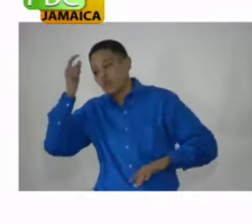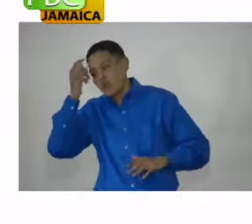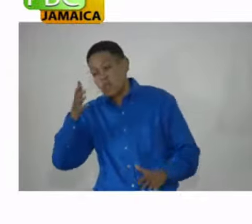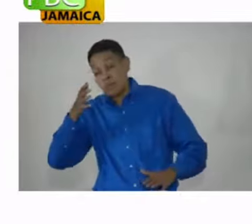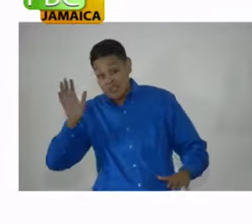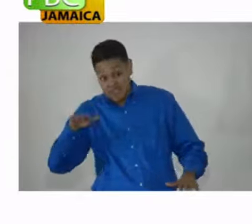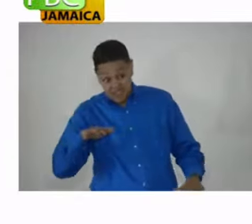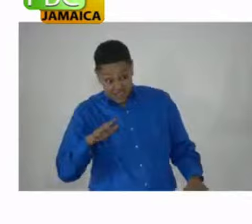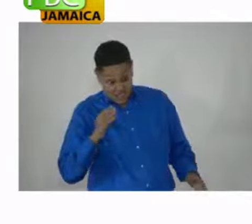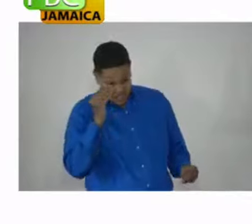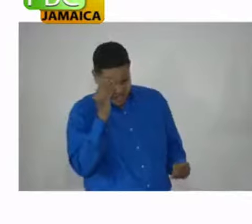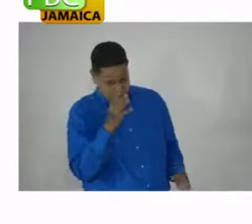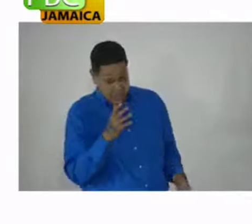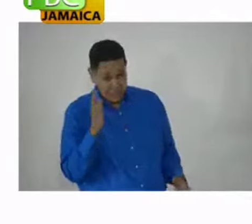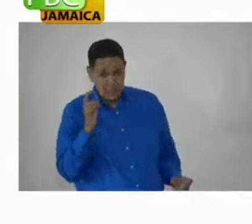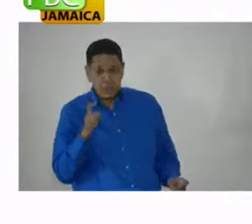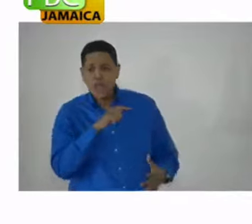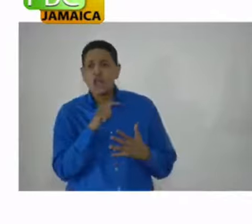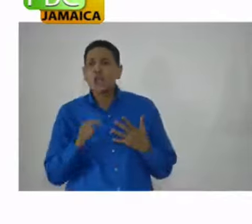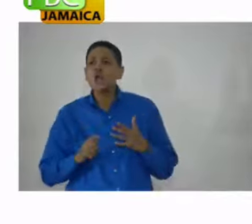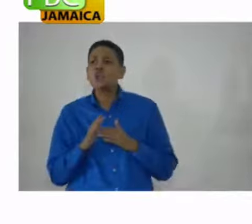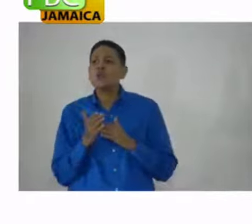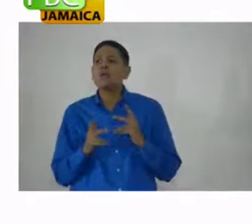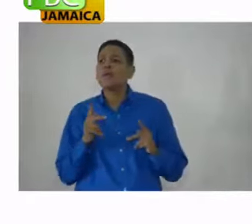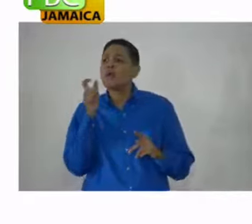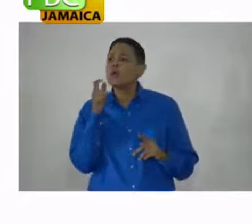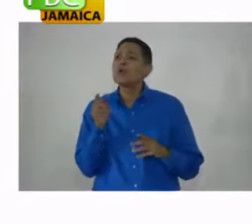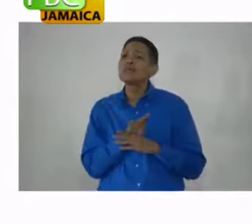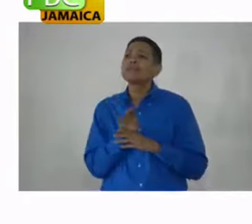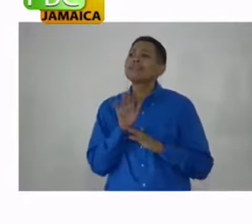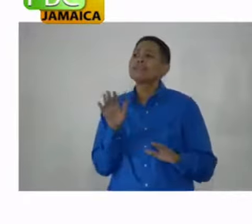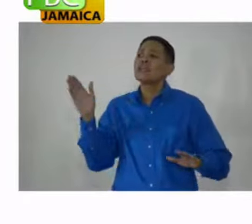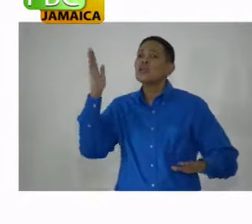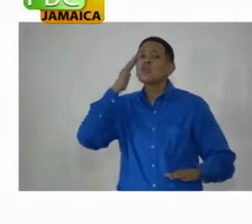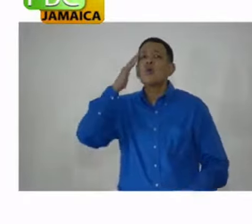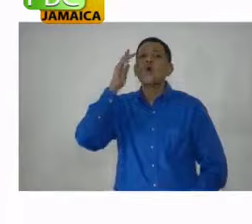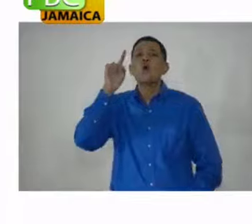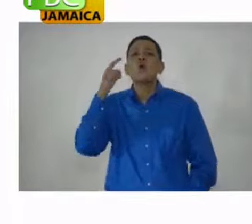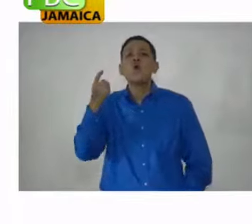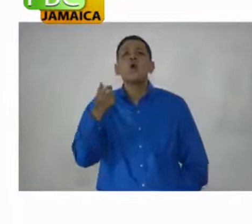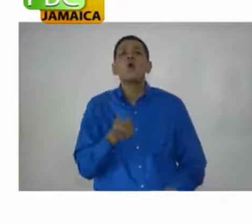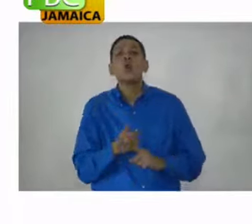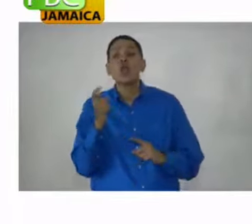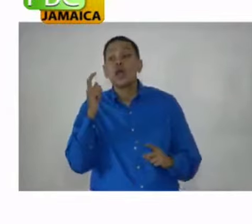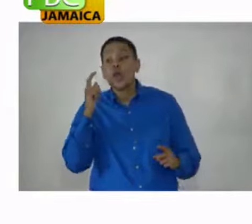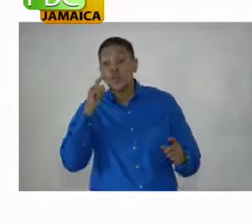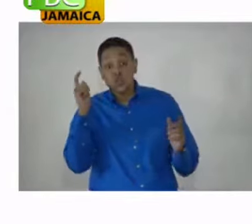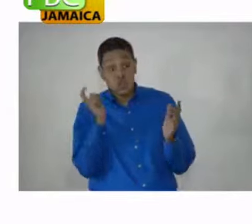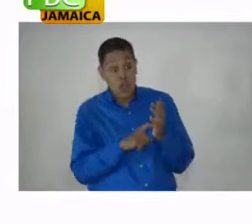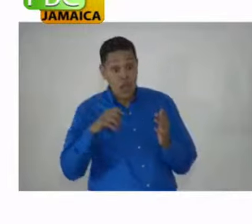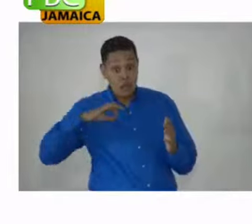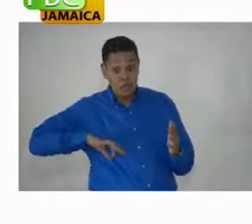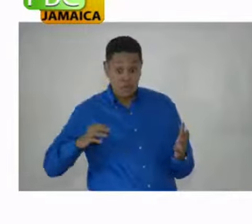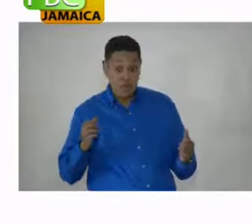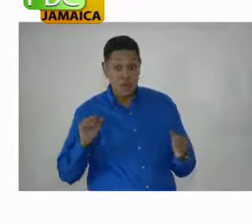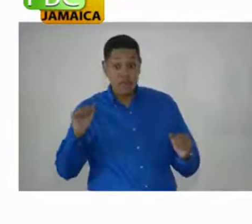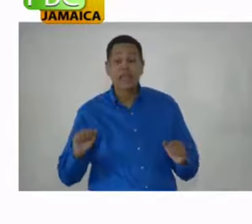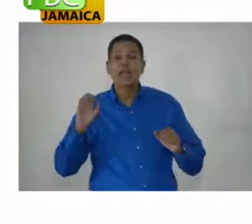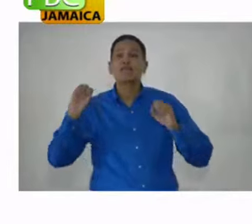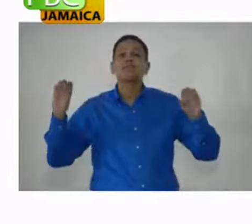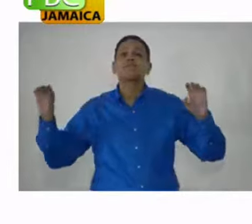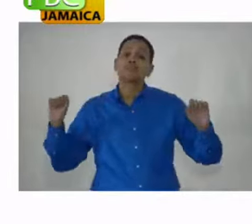Madam Speaker, those Jamaicans who are in business know that only realized profits can be